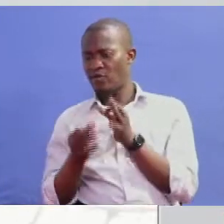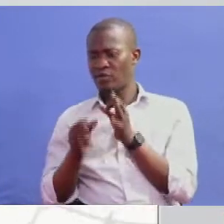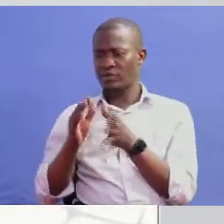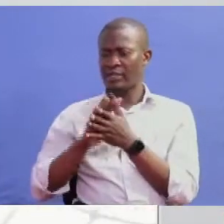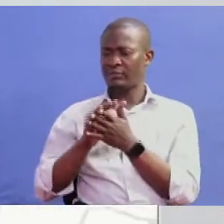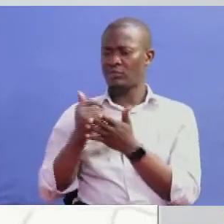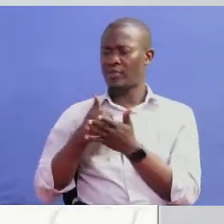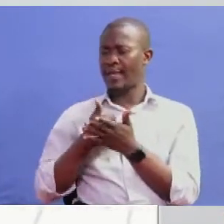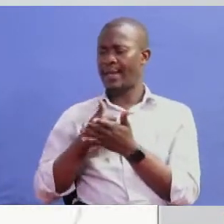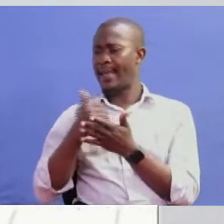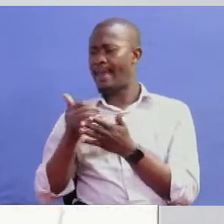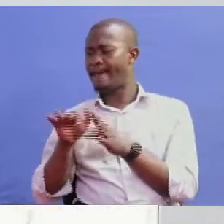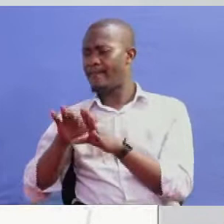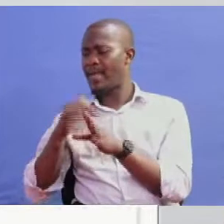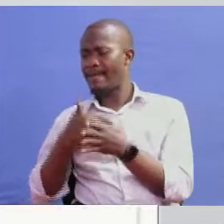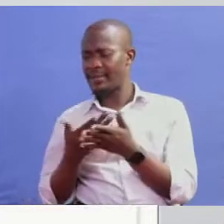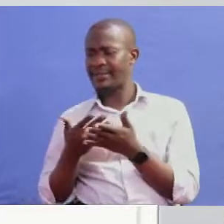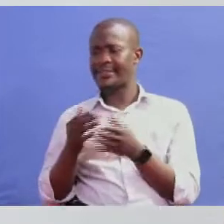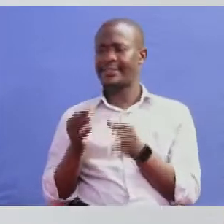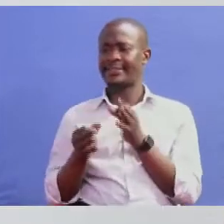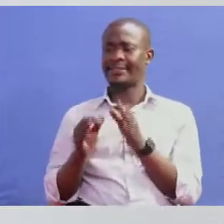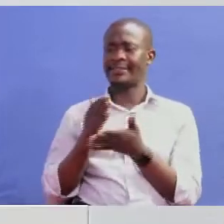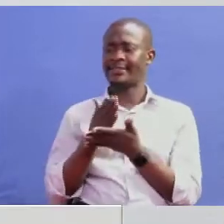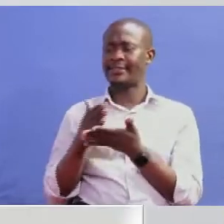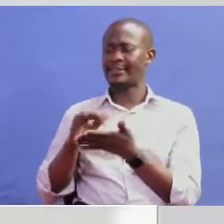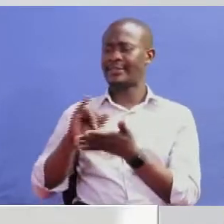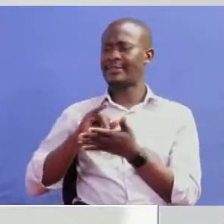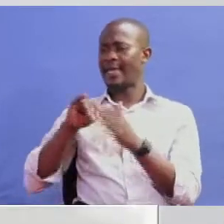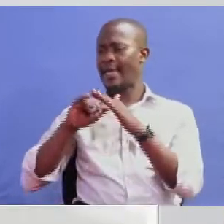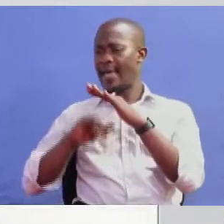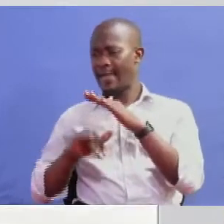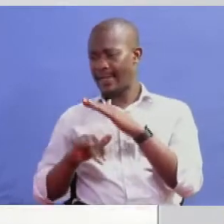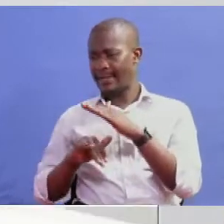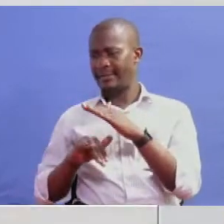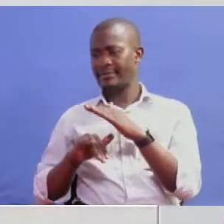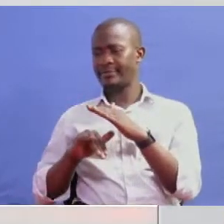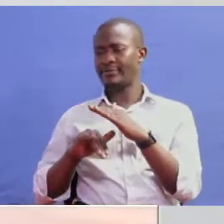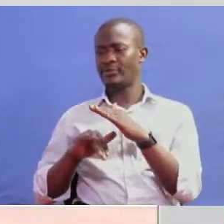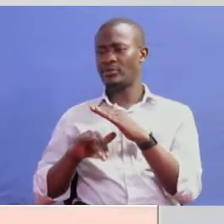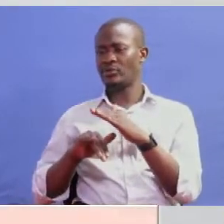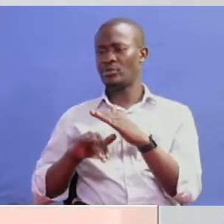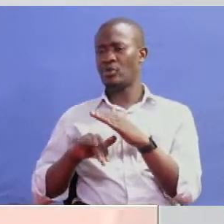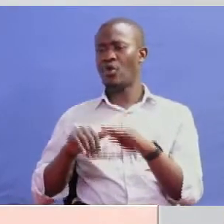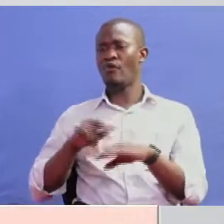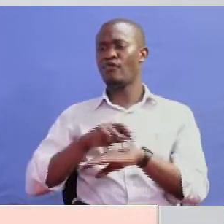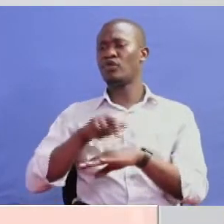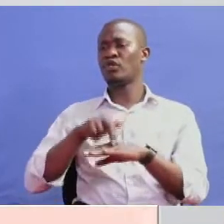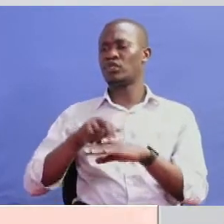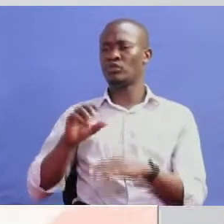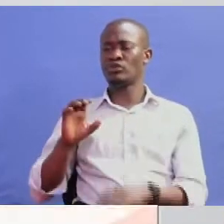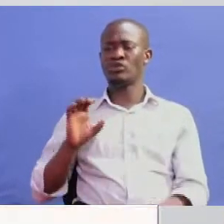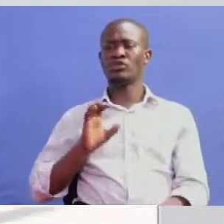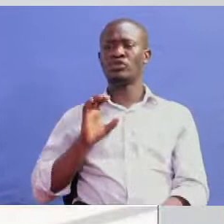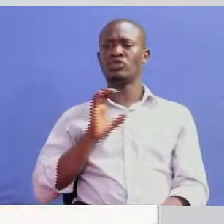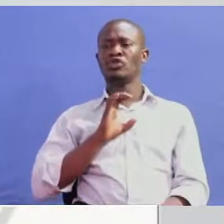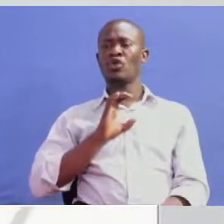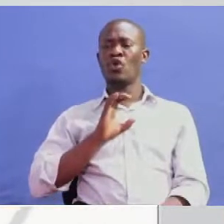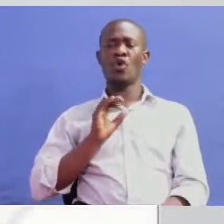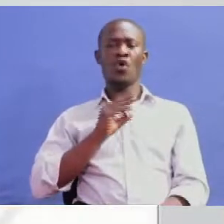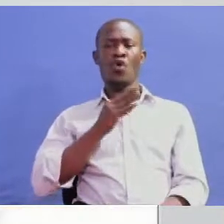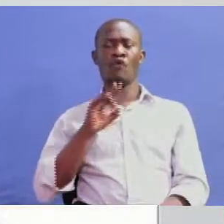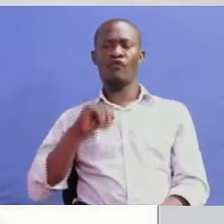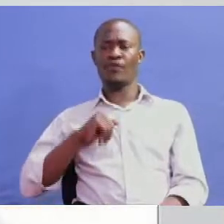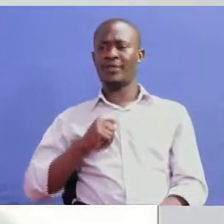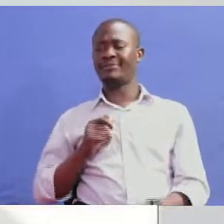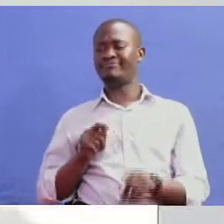broader stakeholders in the justice sector, under the auspices of the National Council on the Administration of